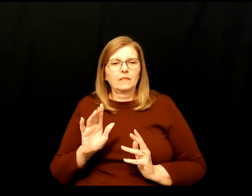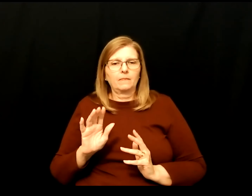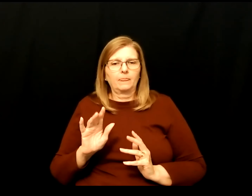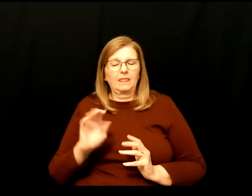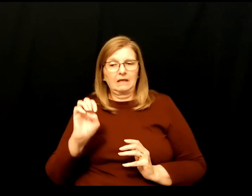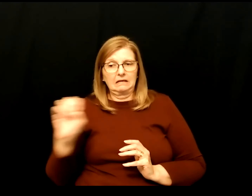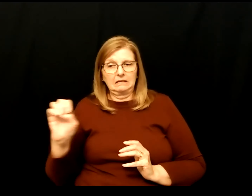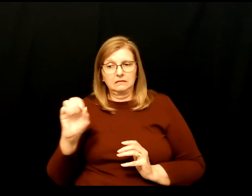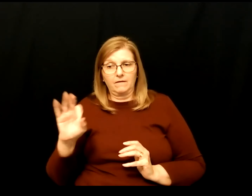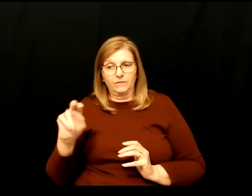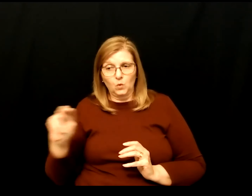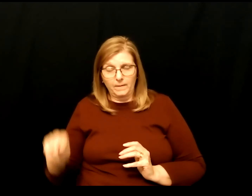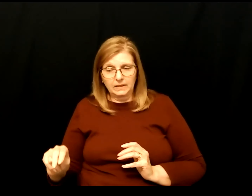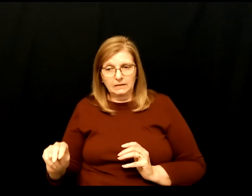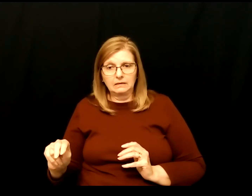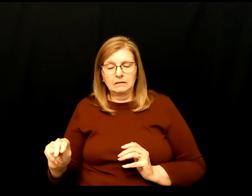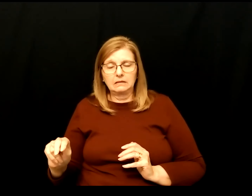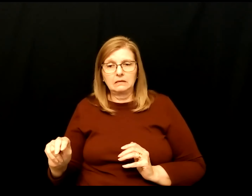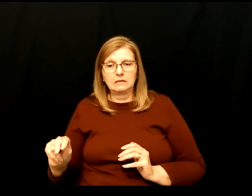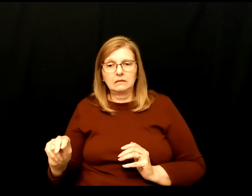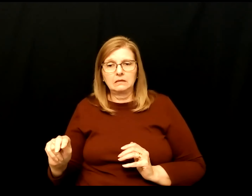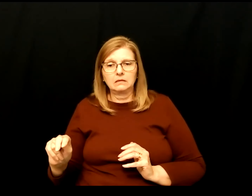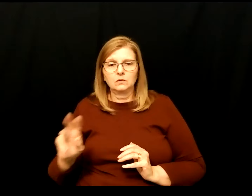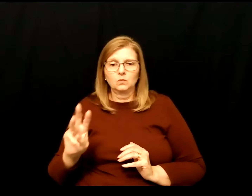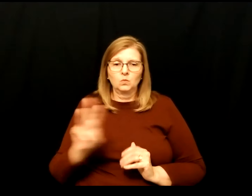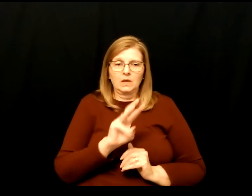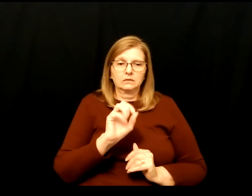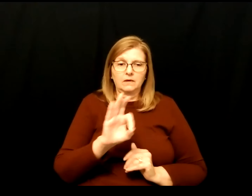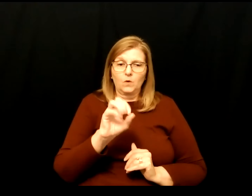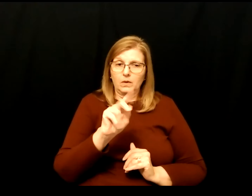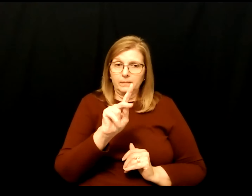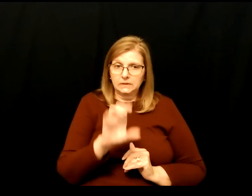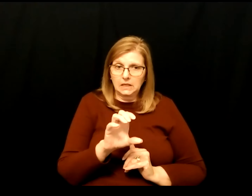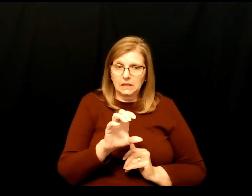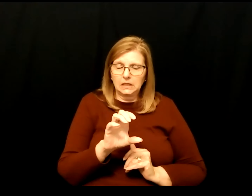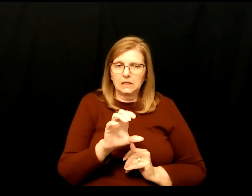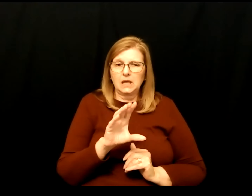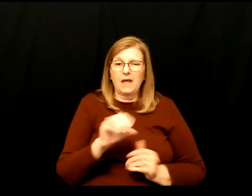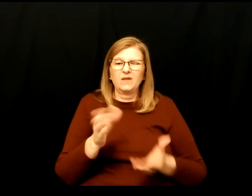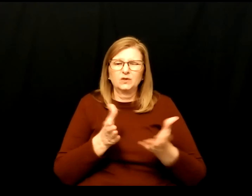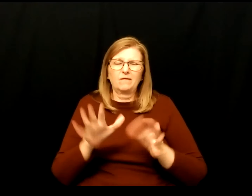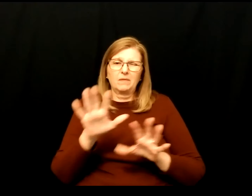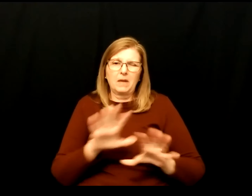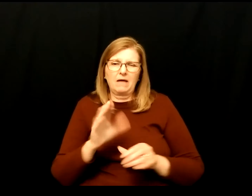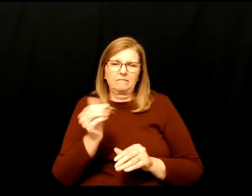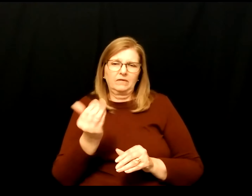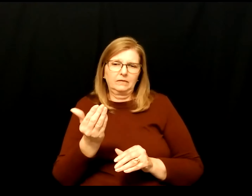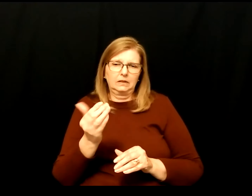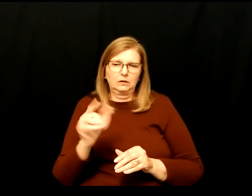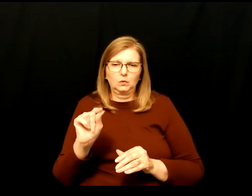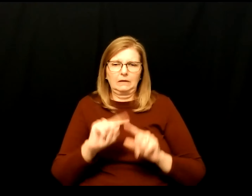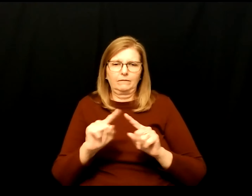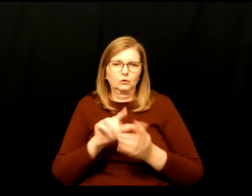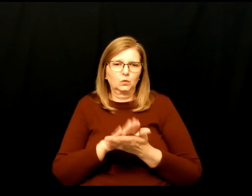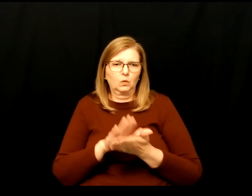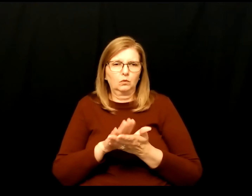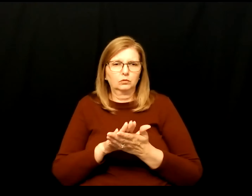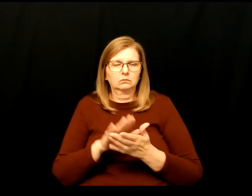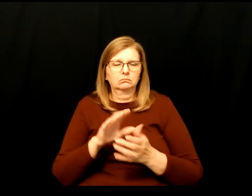east of Norman, west of Oklahoma City, and they serve about 15 to 20 different schools in a month